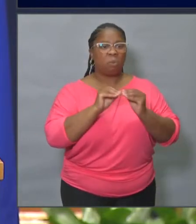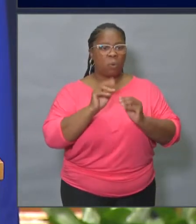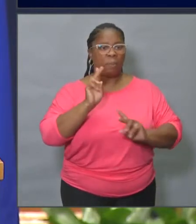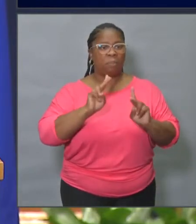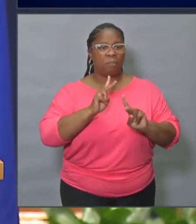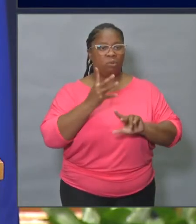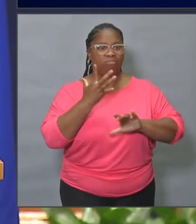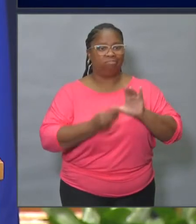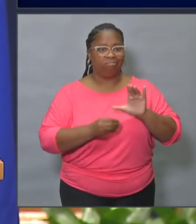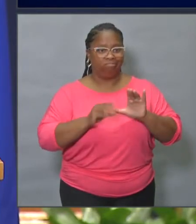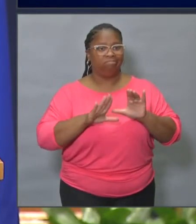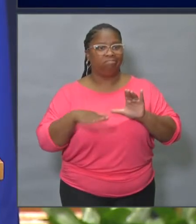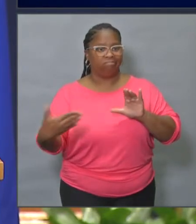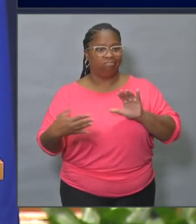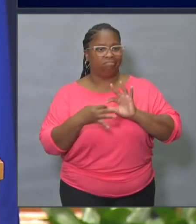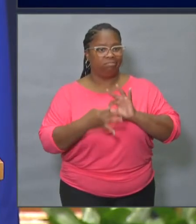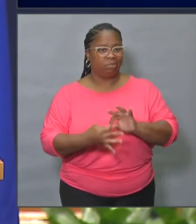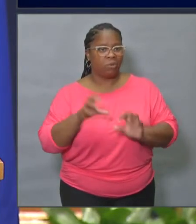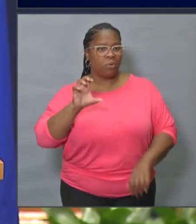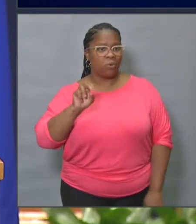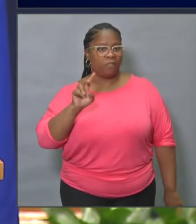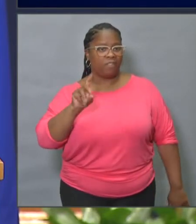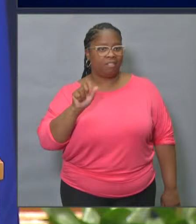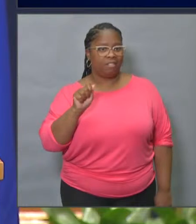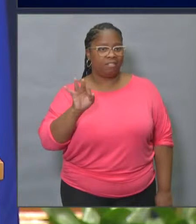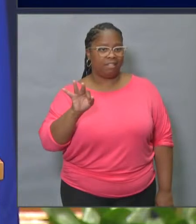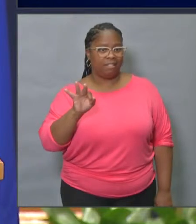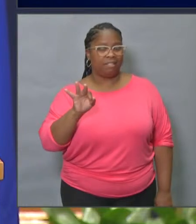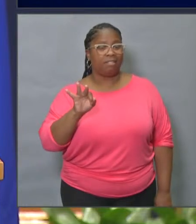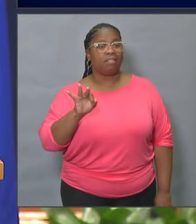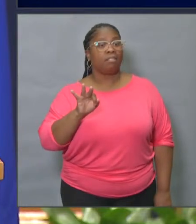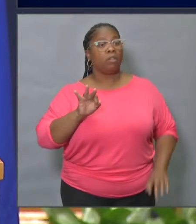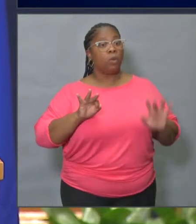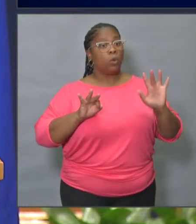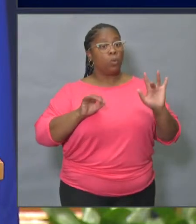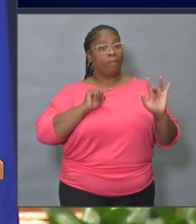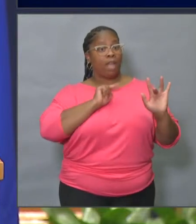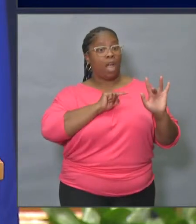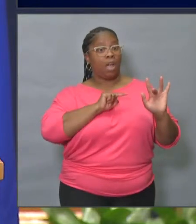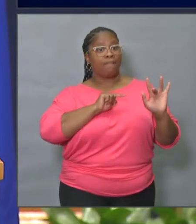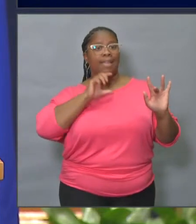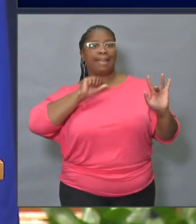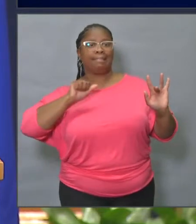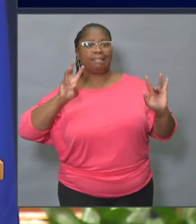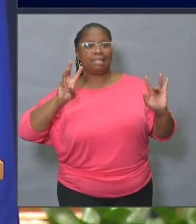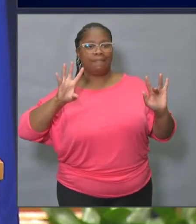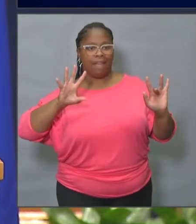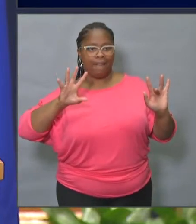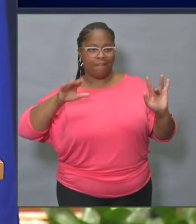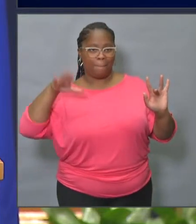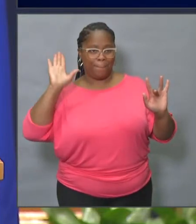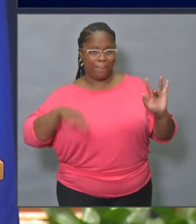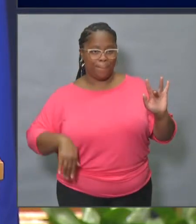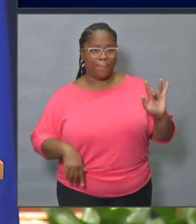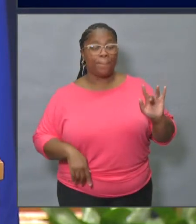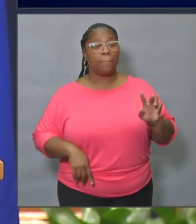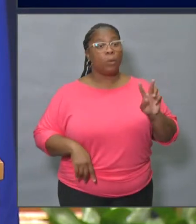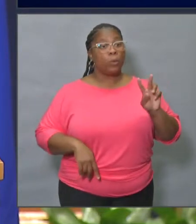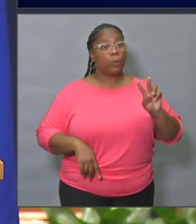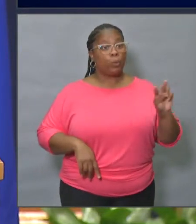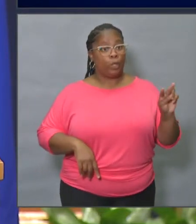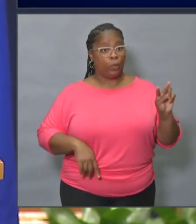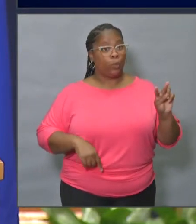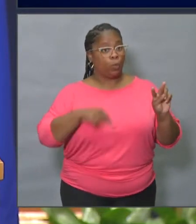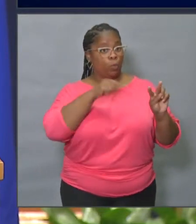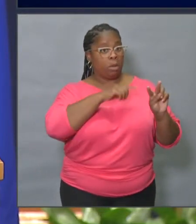died from COVID-19. 25 of the people who died are over the age of 65, and 22 people who are